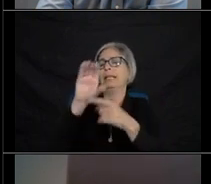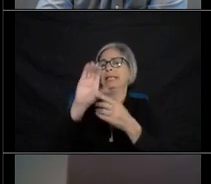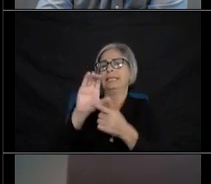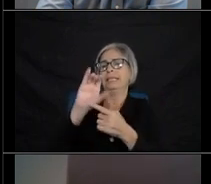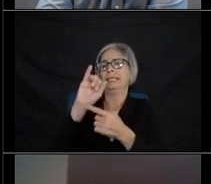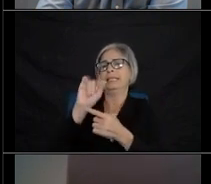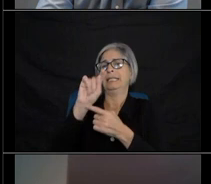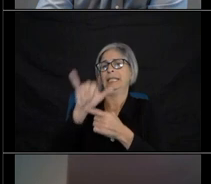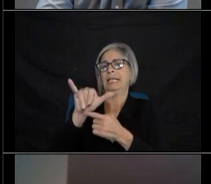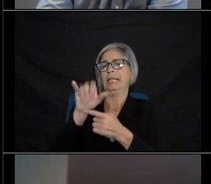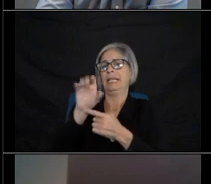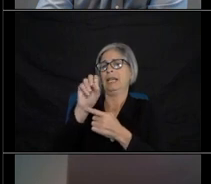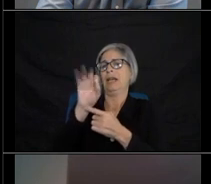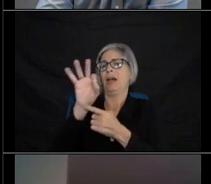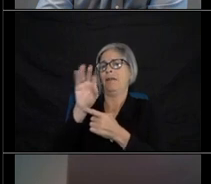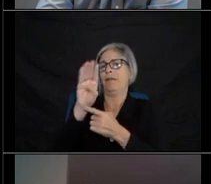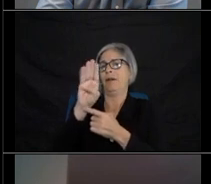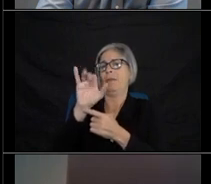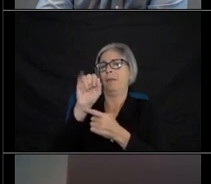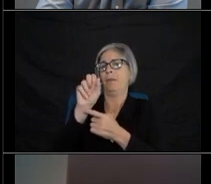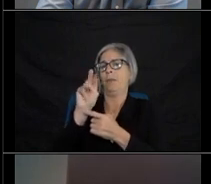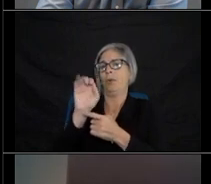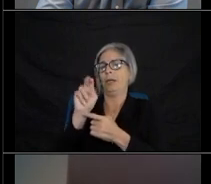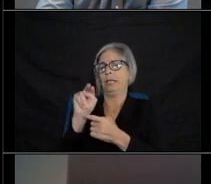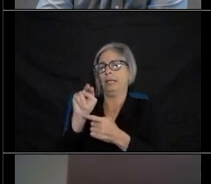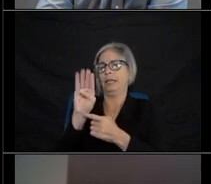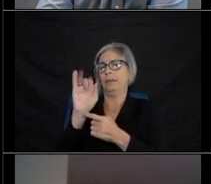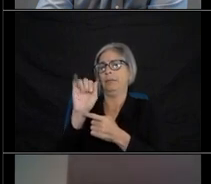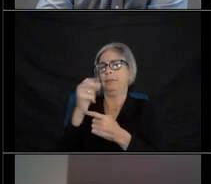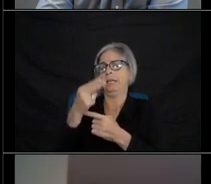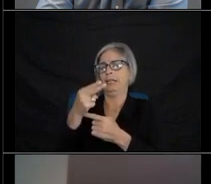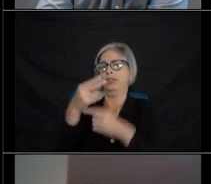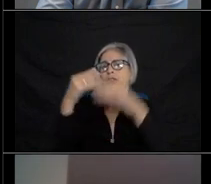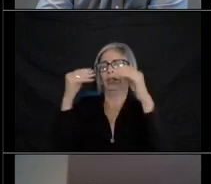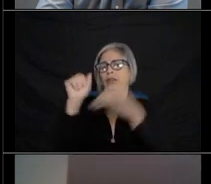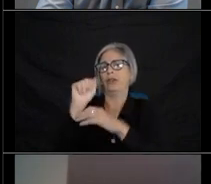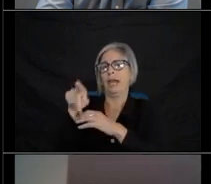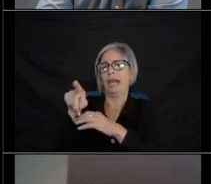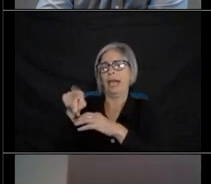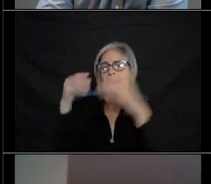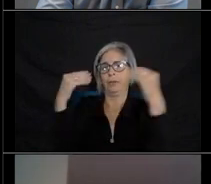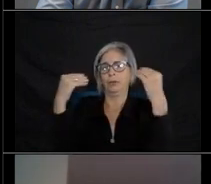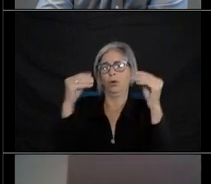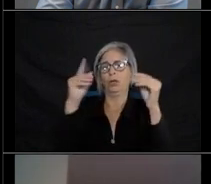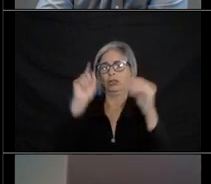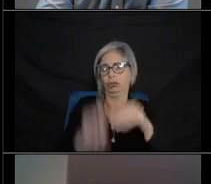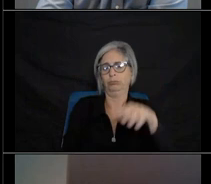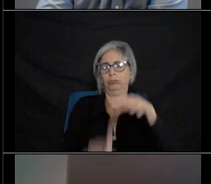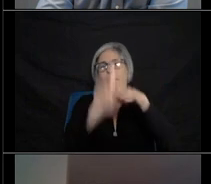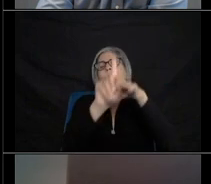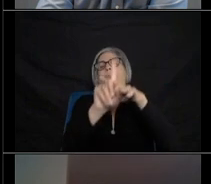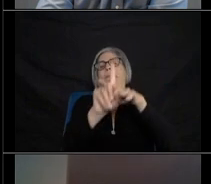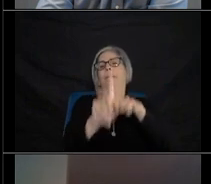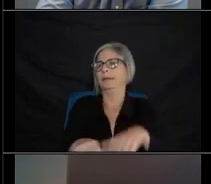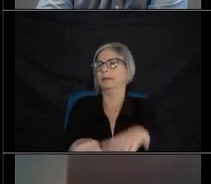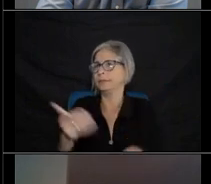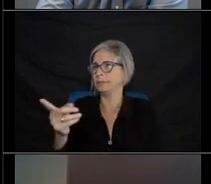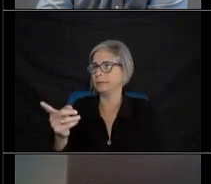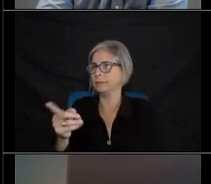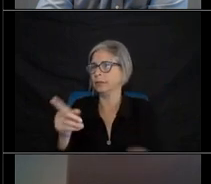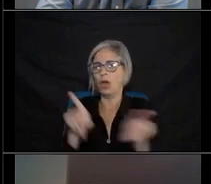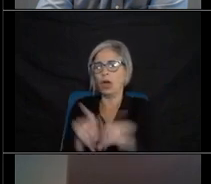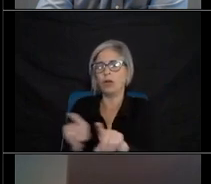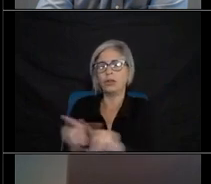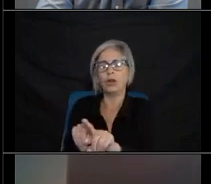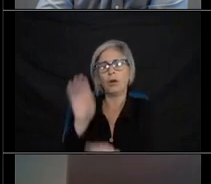it. If you type in City of Boynton Beach into your App Store or the Google Play Store, it should come right up. I also, if you go on the city,